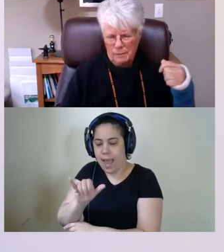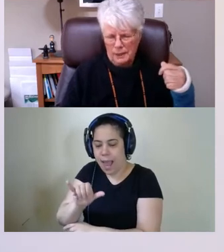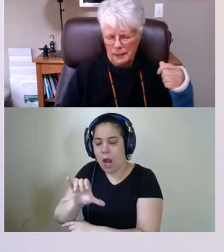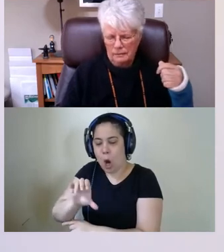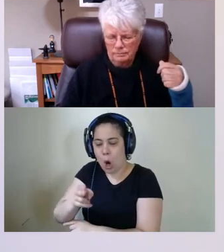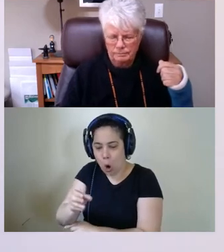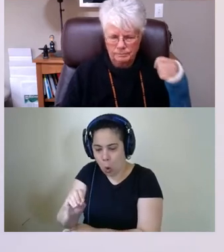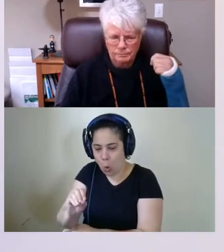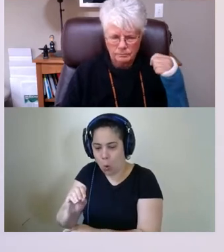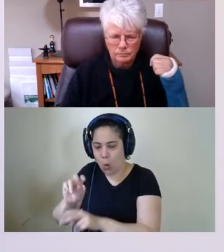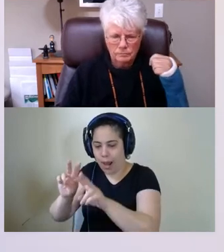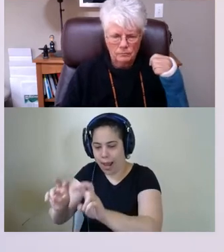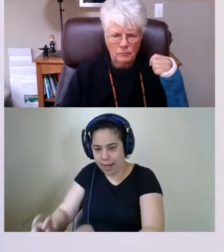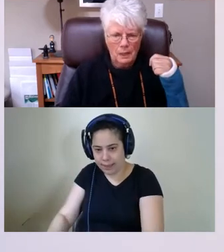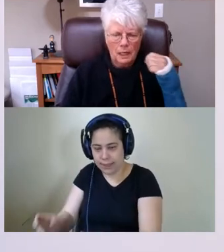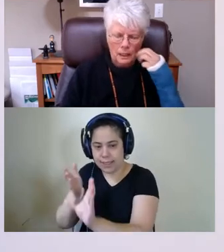of the brain.